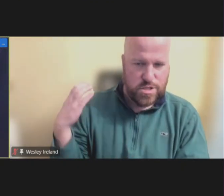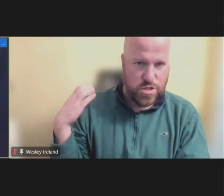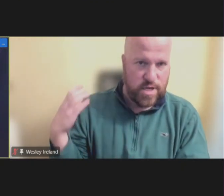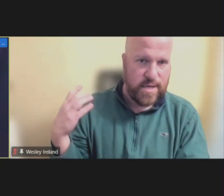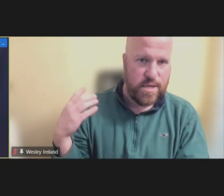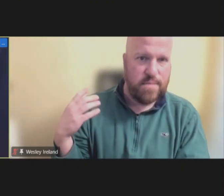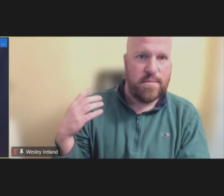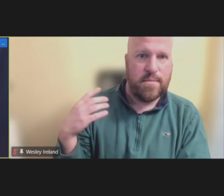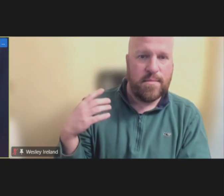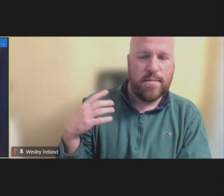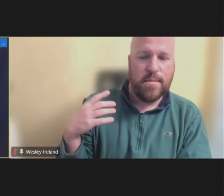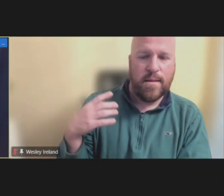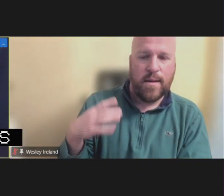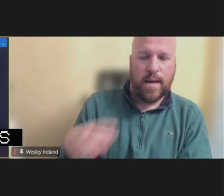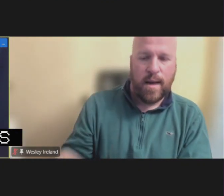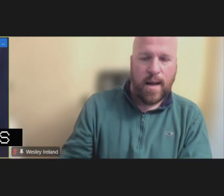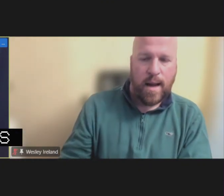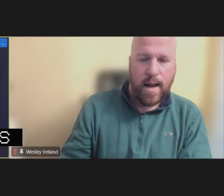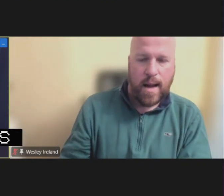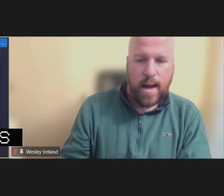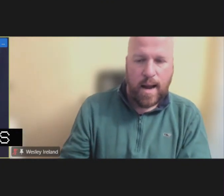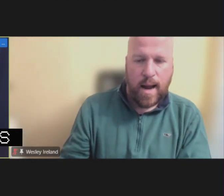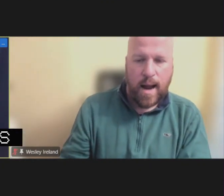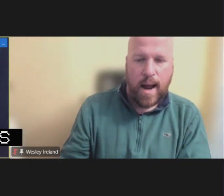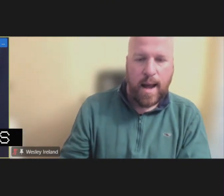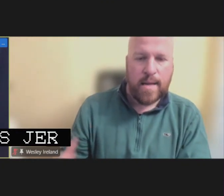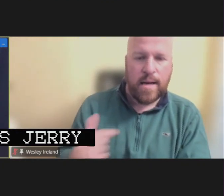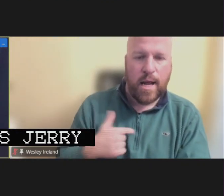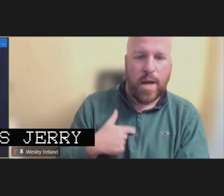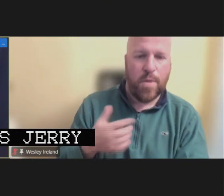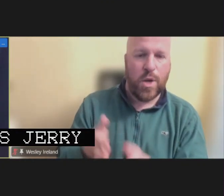has been nominated, is a nominee for chair.